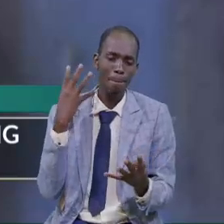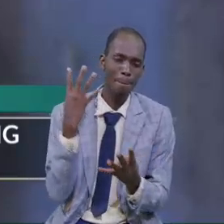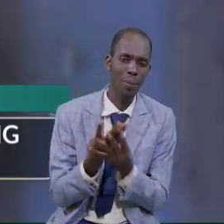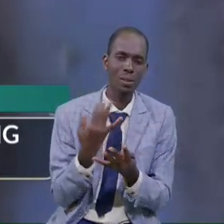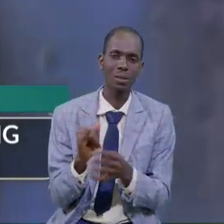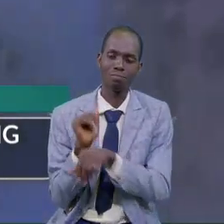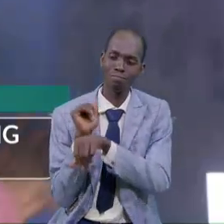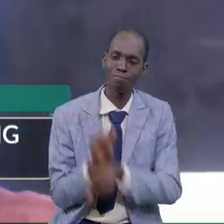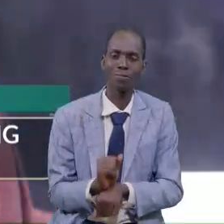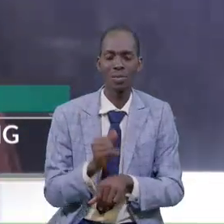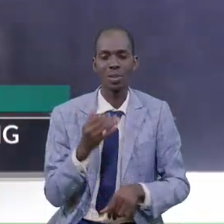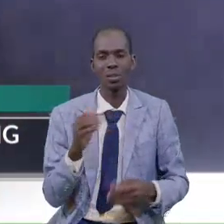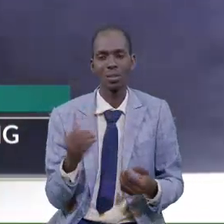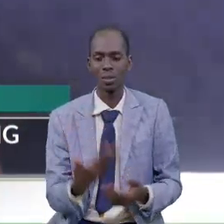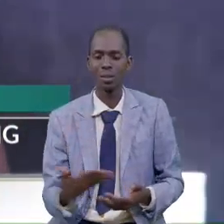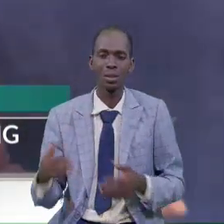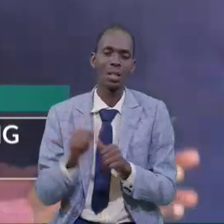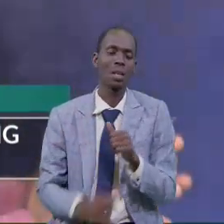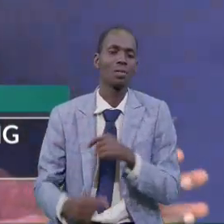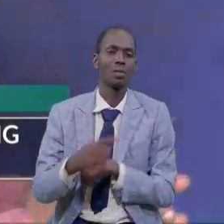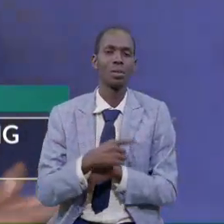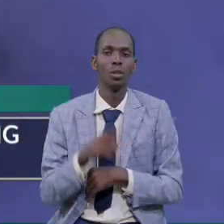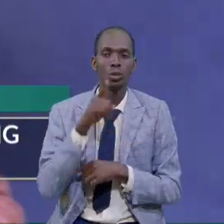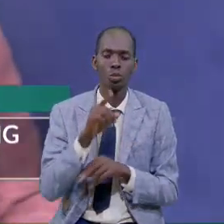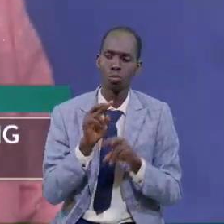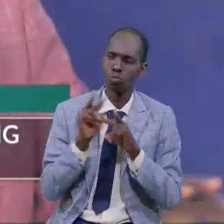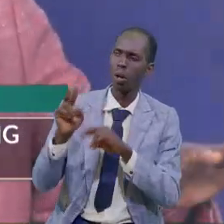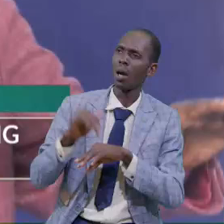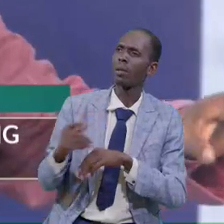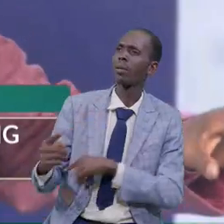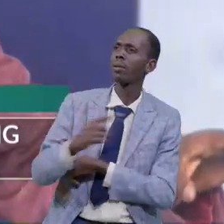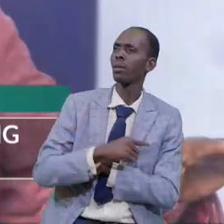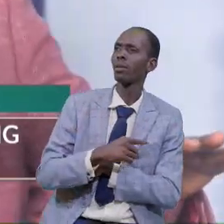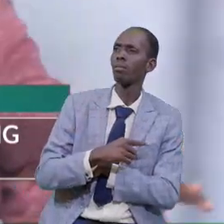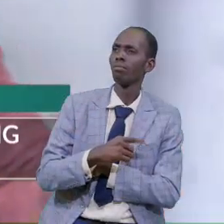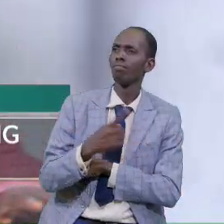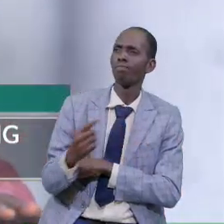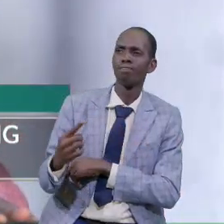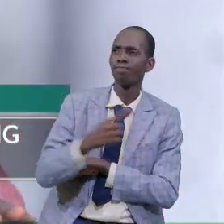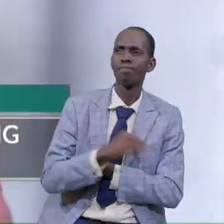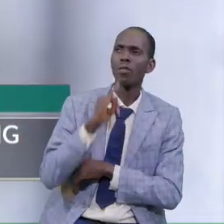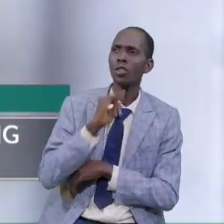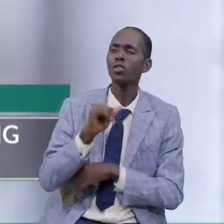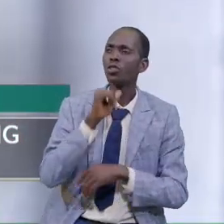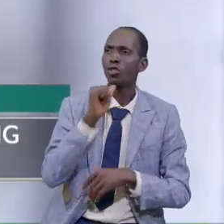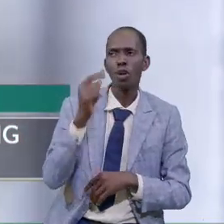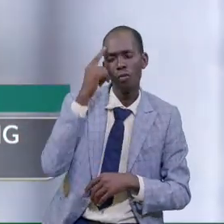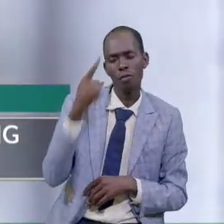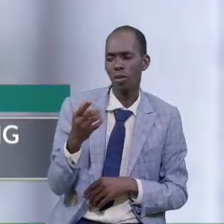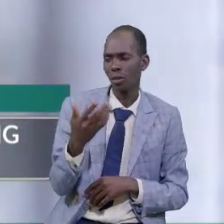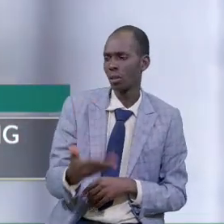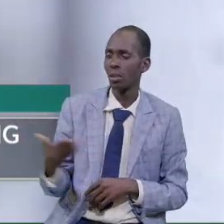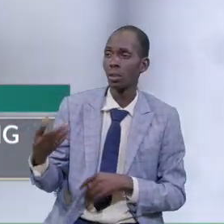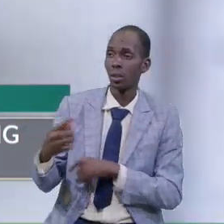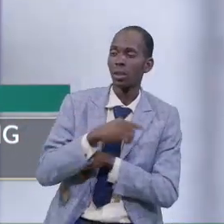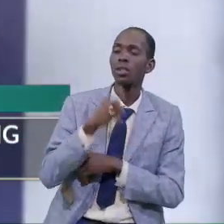every day. You look at the day. You say the day is not for substance. The day is not for society. The day